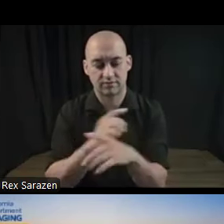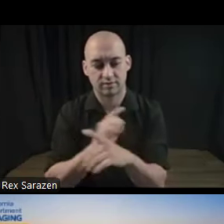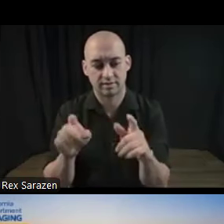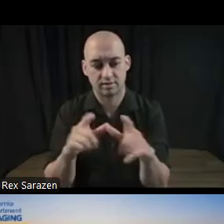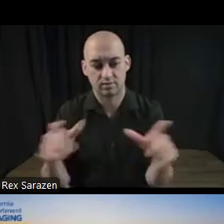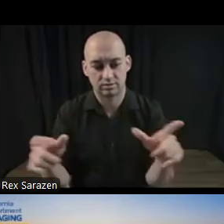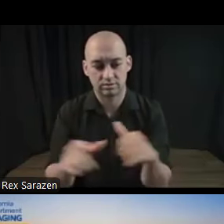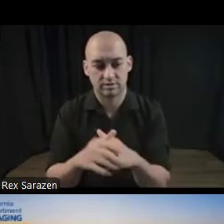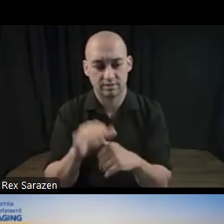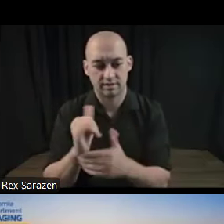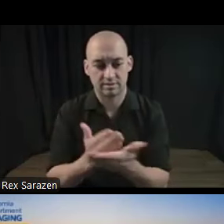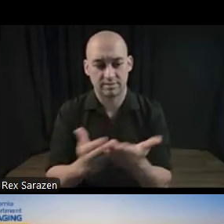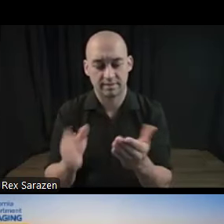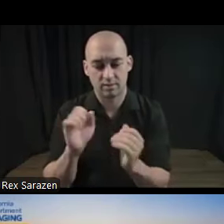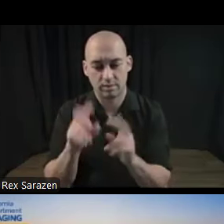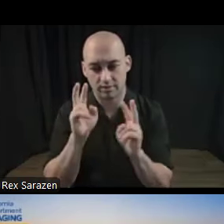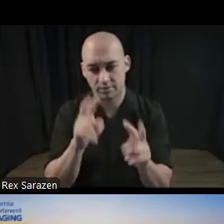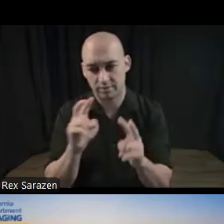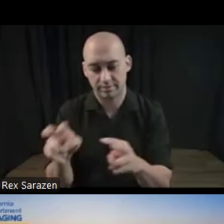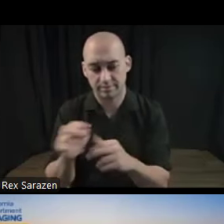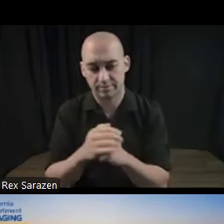definitely something that we can take a look at.